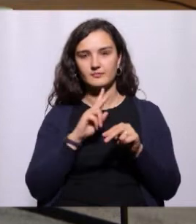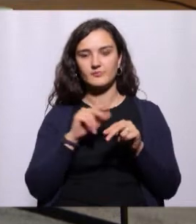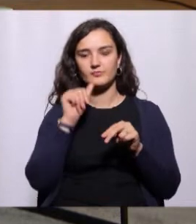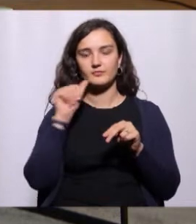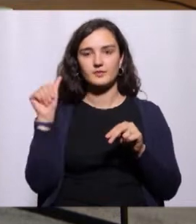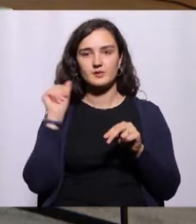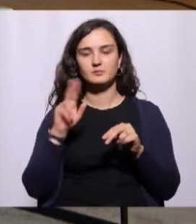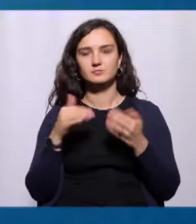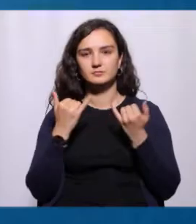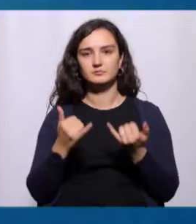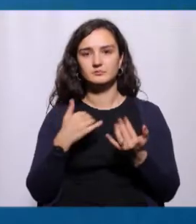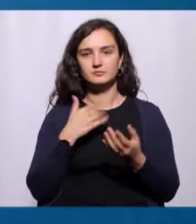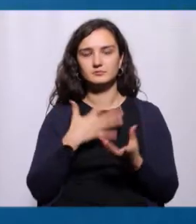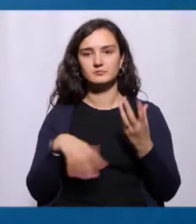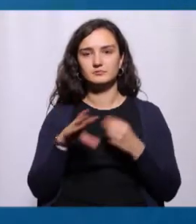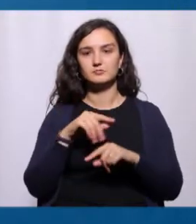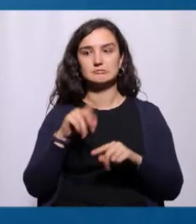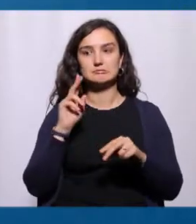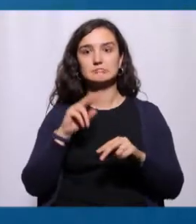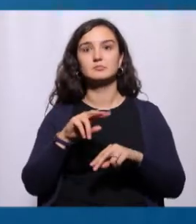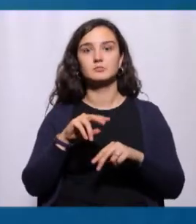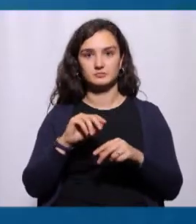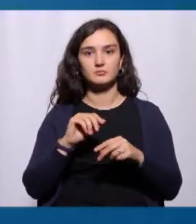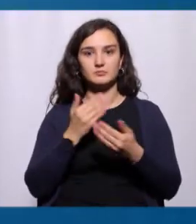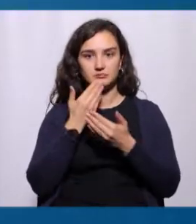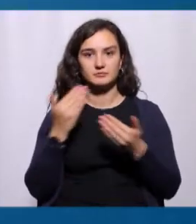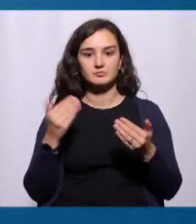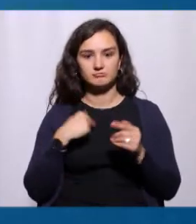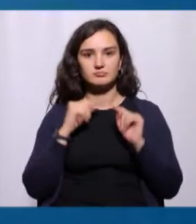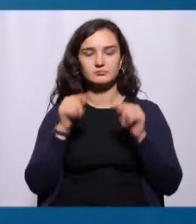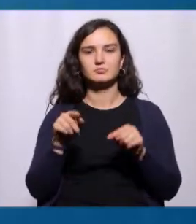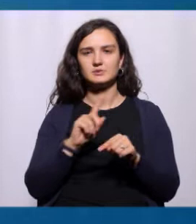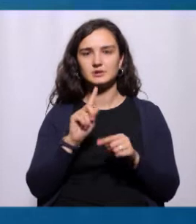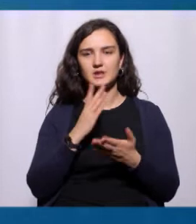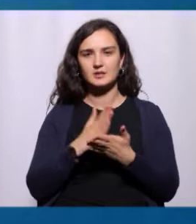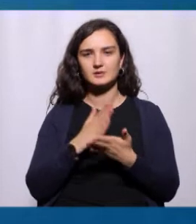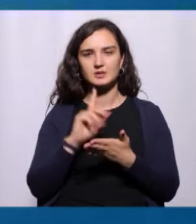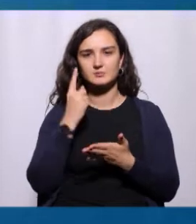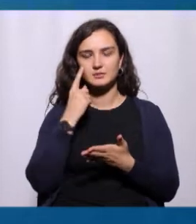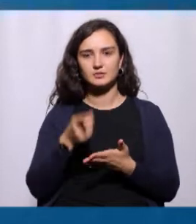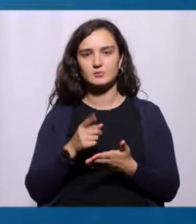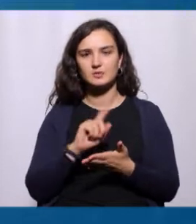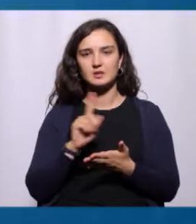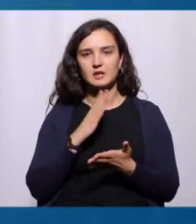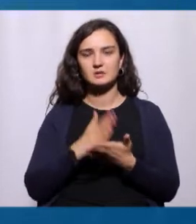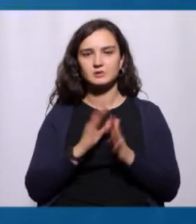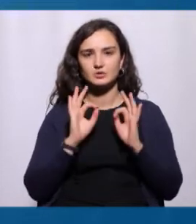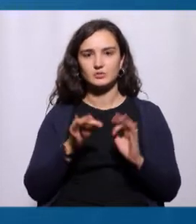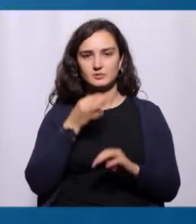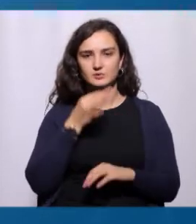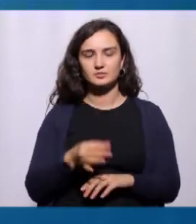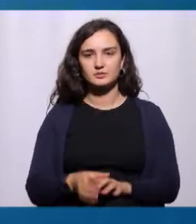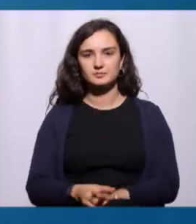year and now we finally got to go. What do you think? What is the right